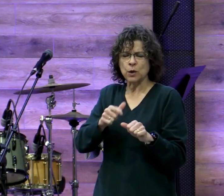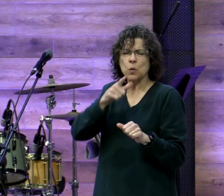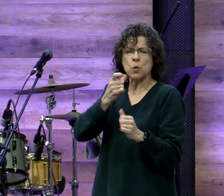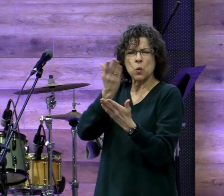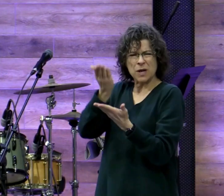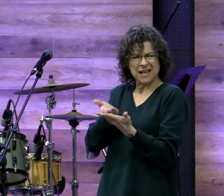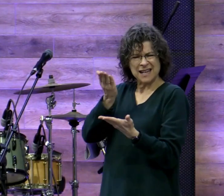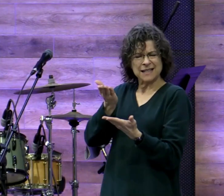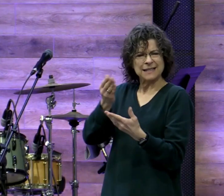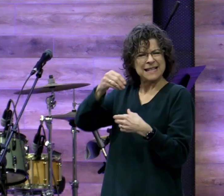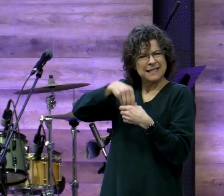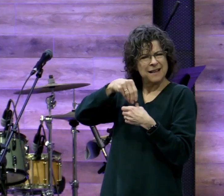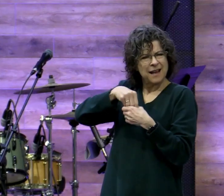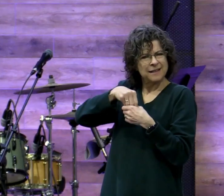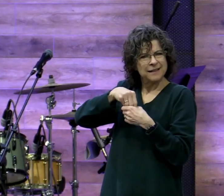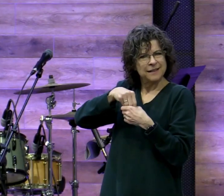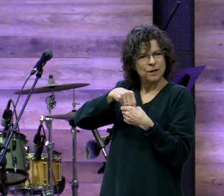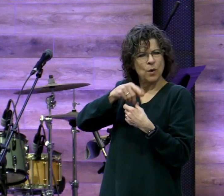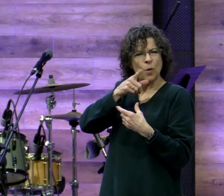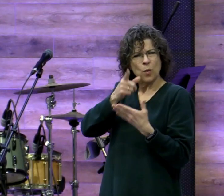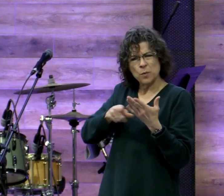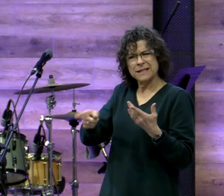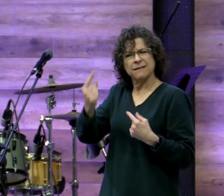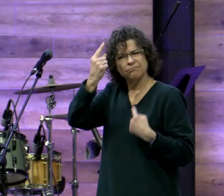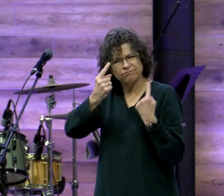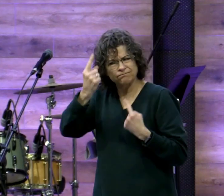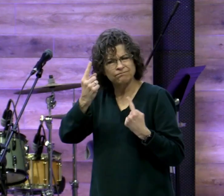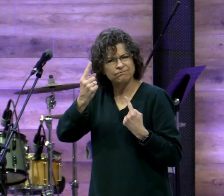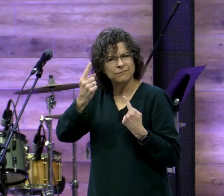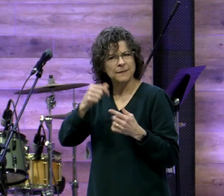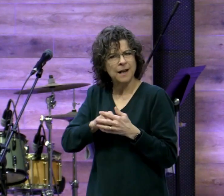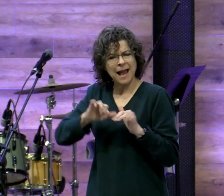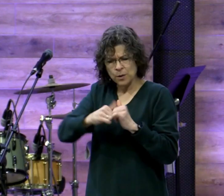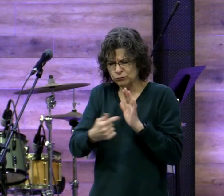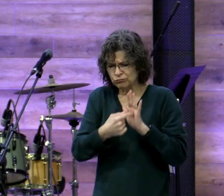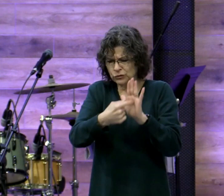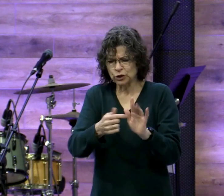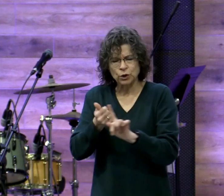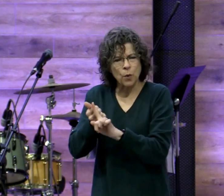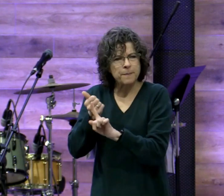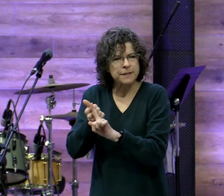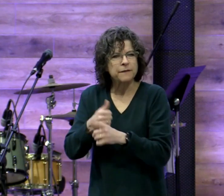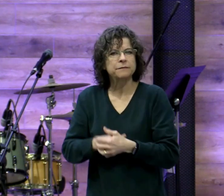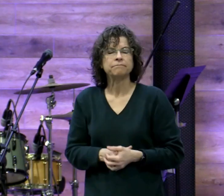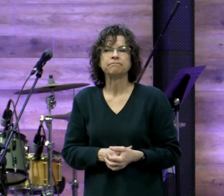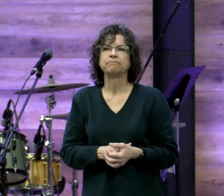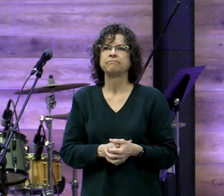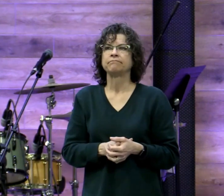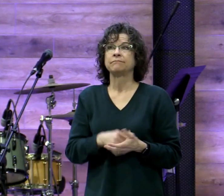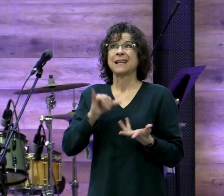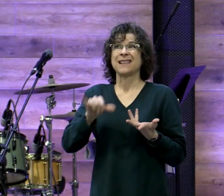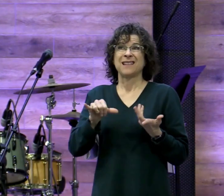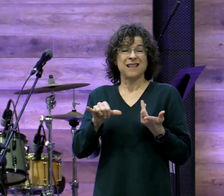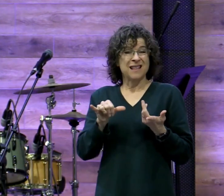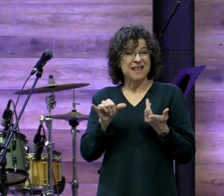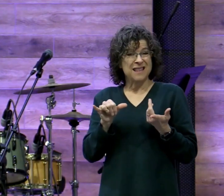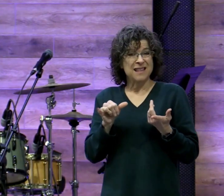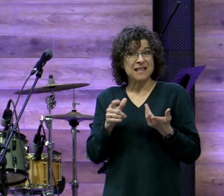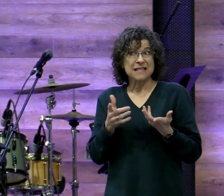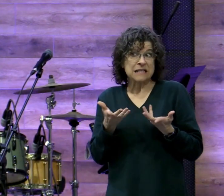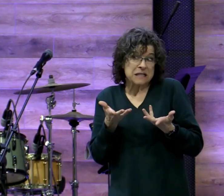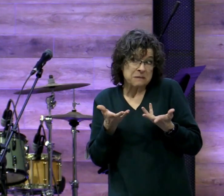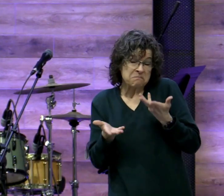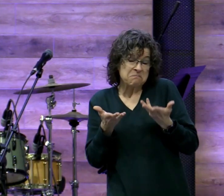has to show himself to the world in a new way. And it happens in ways that we would probably not